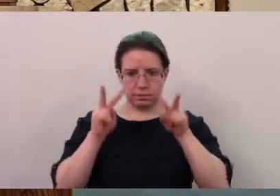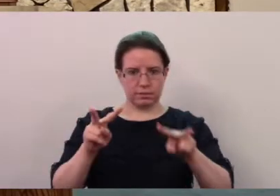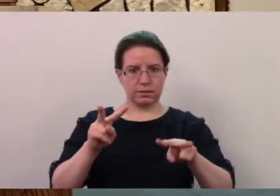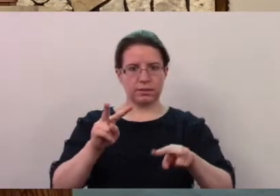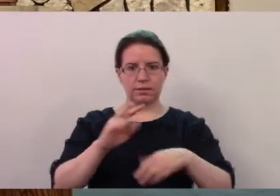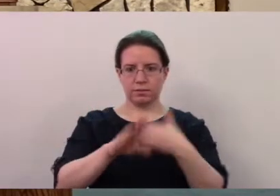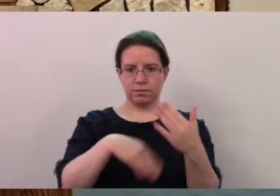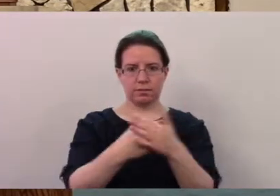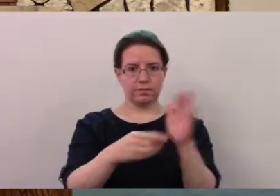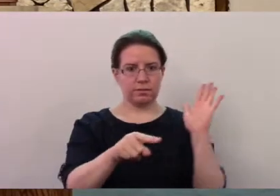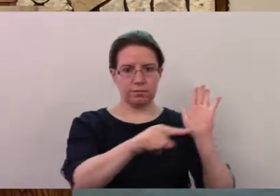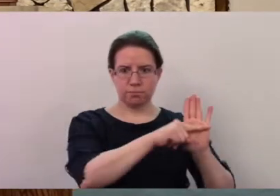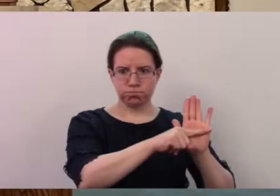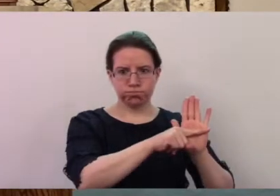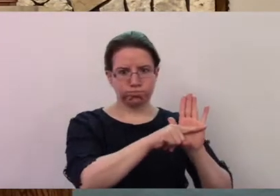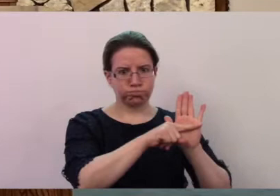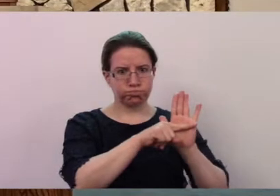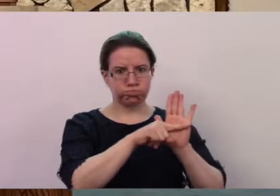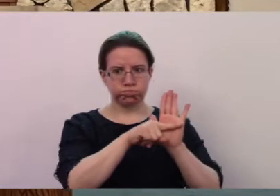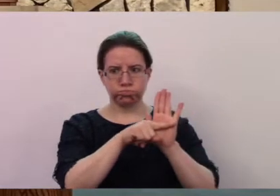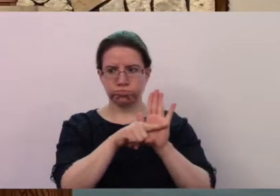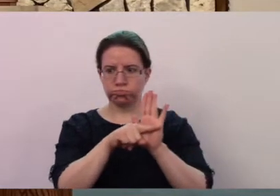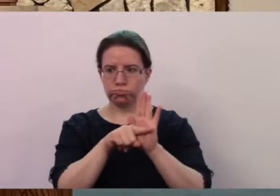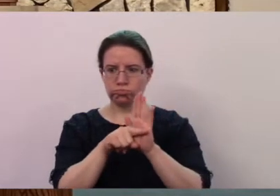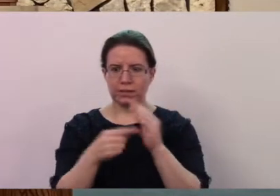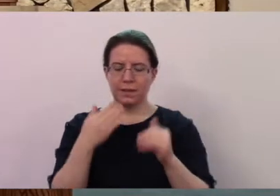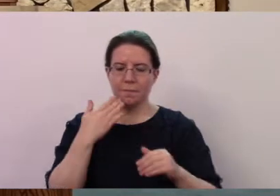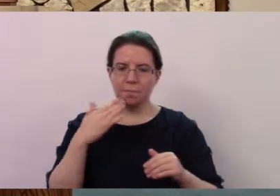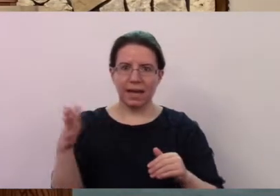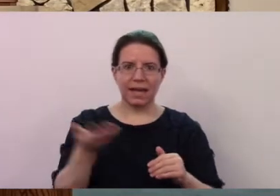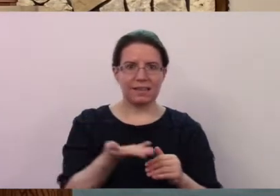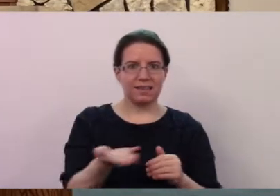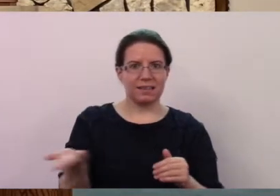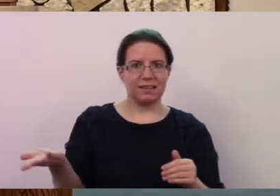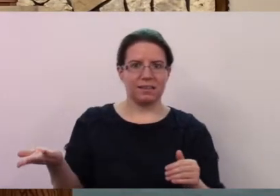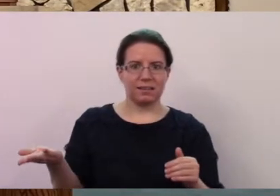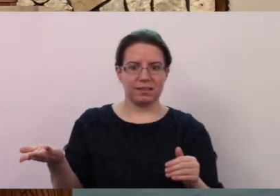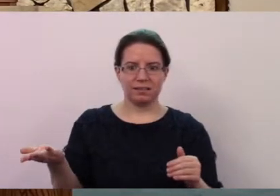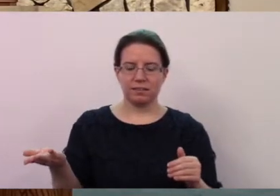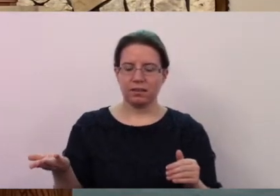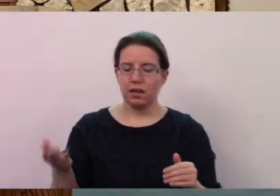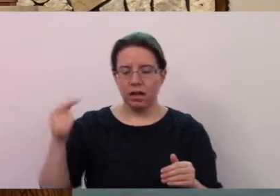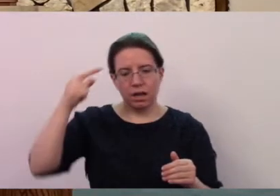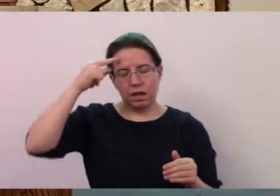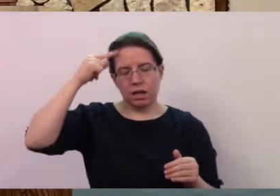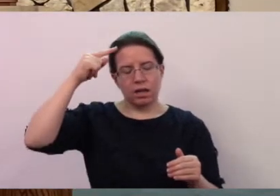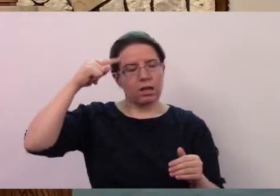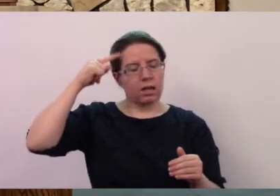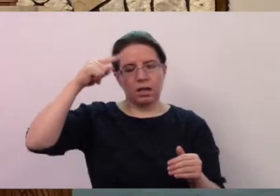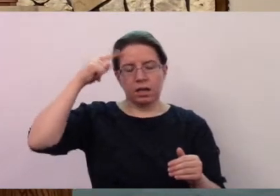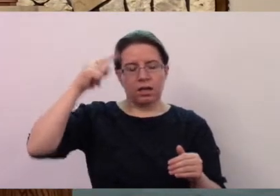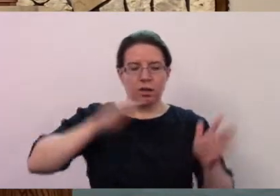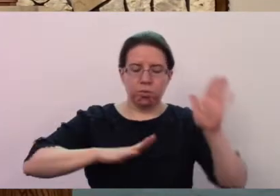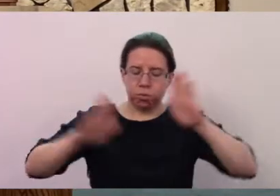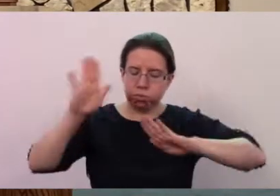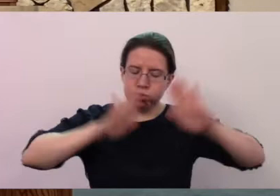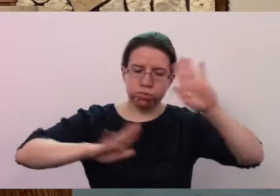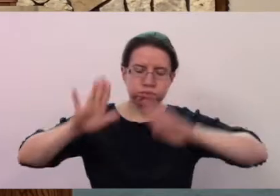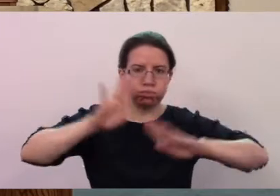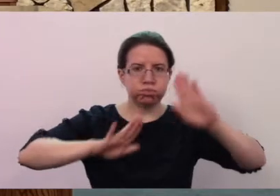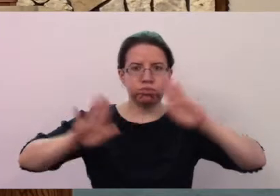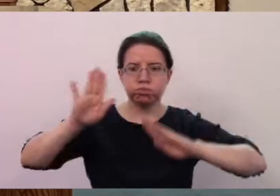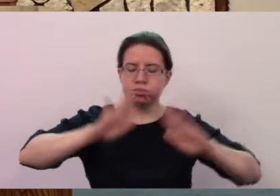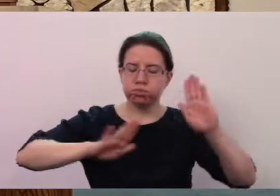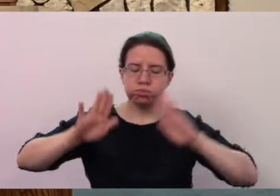expectations. Negative expectations. They would be obsessed with it, and yeah. possessed with it, worrying about it, and